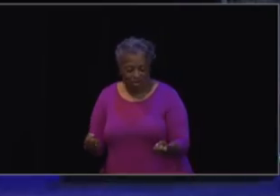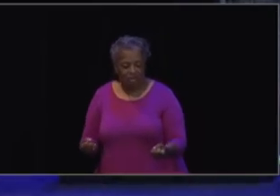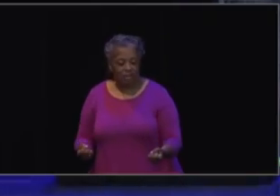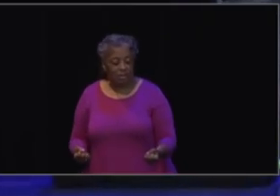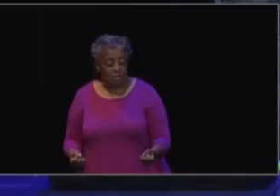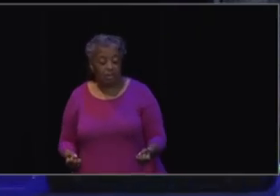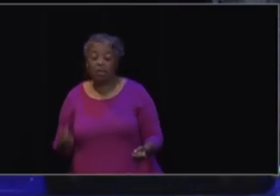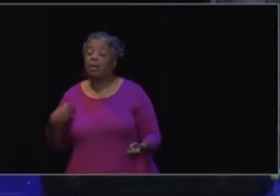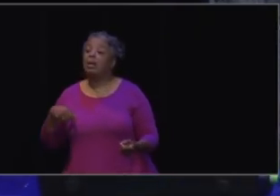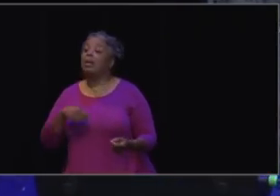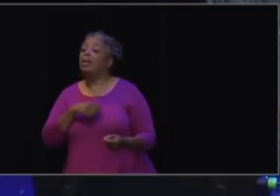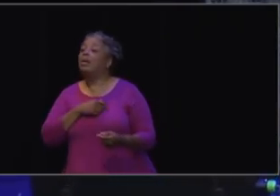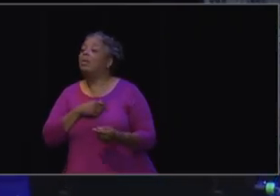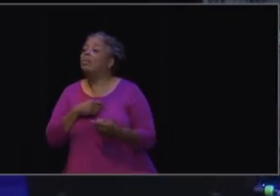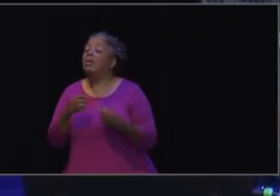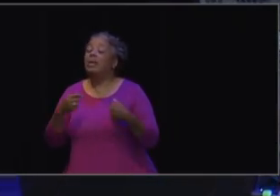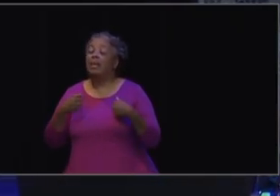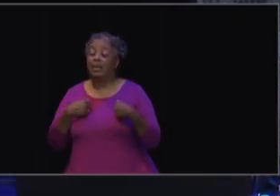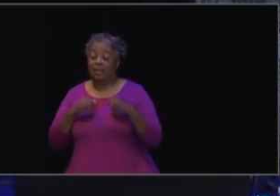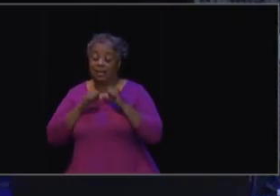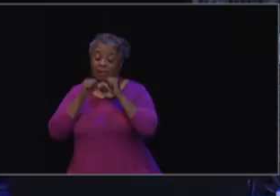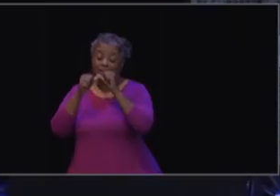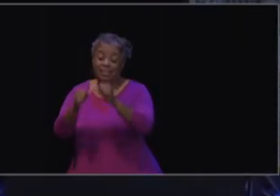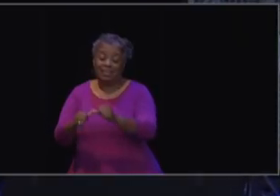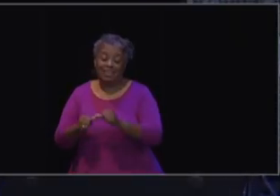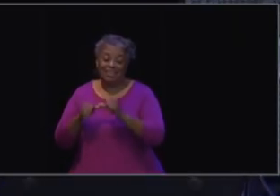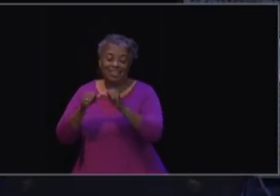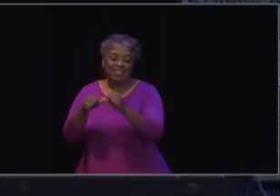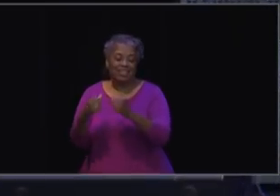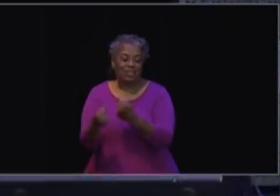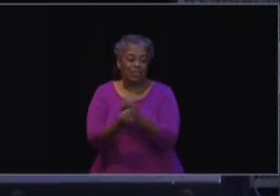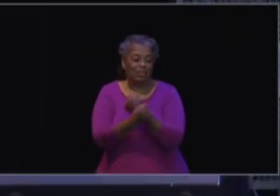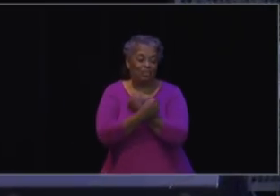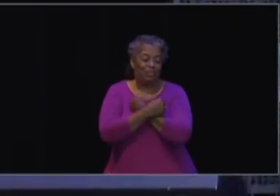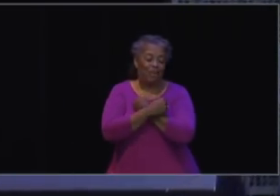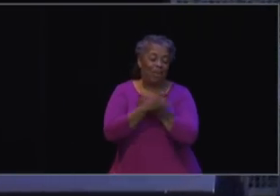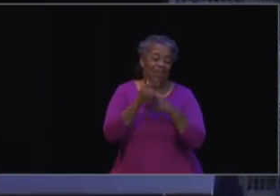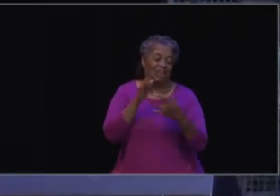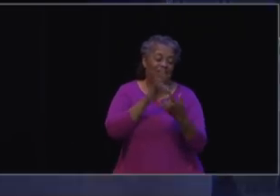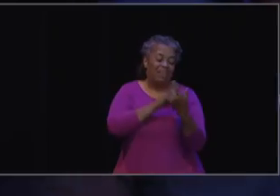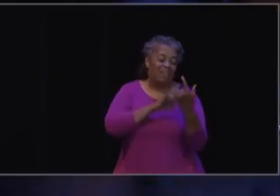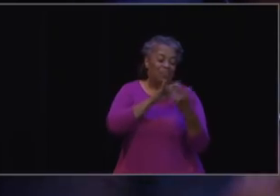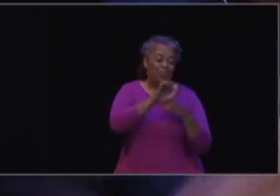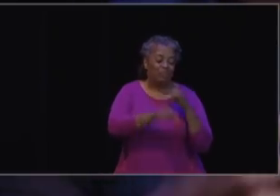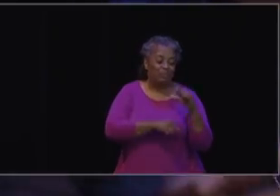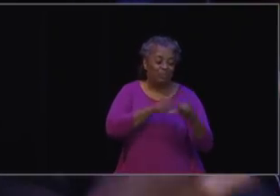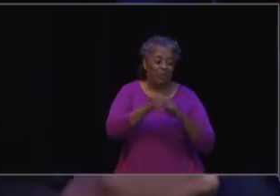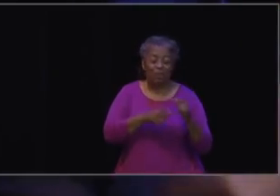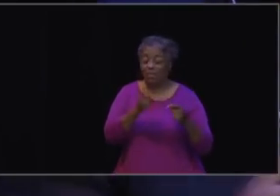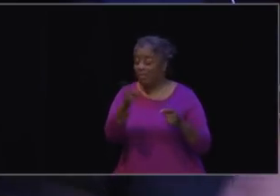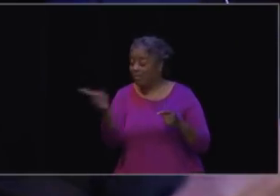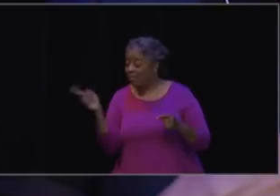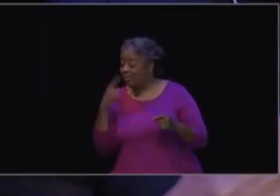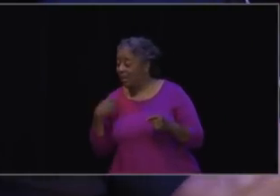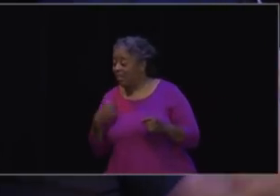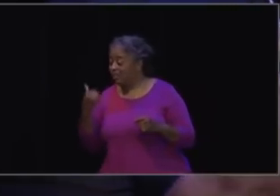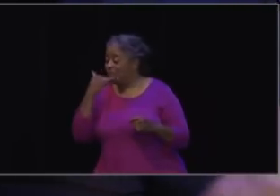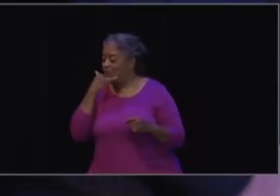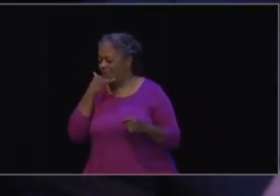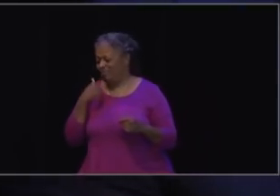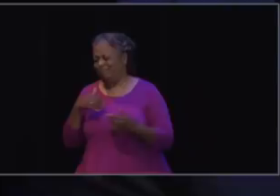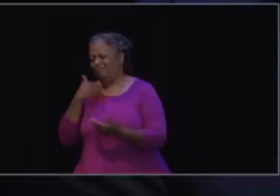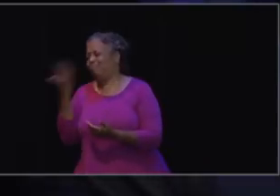We fall in love while the whole world tells us we're wrong. Yeah, look at us and